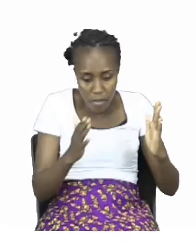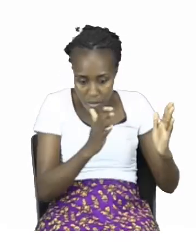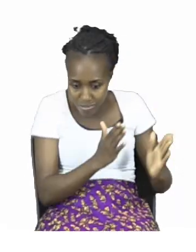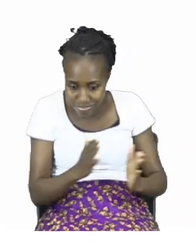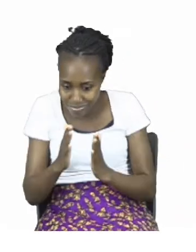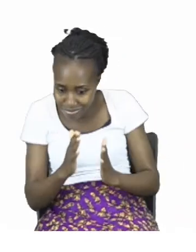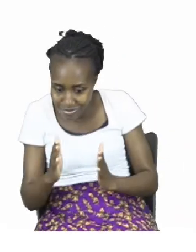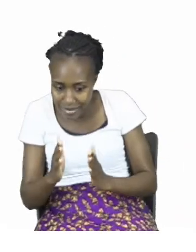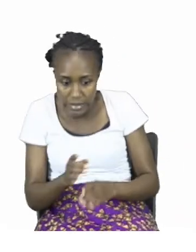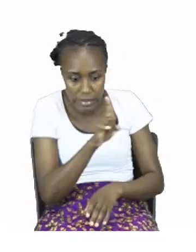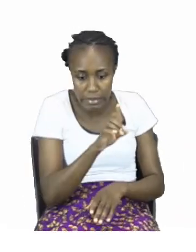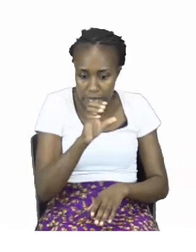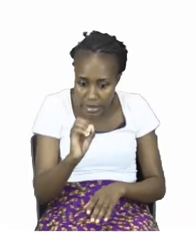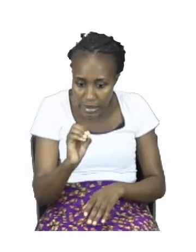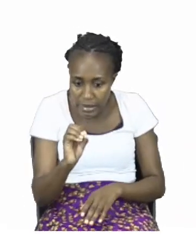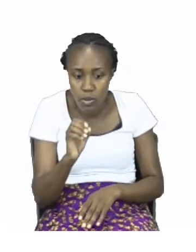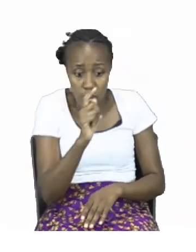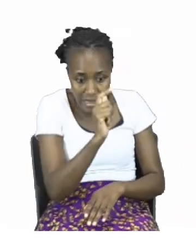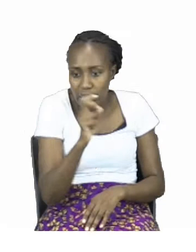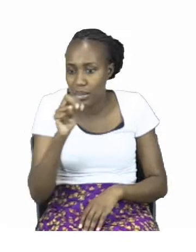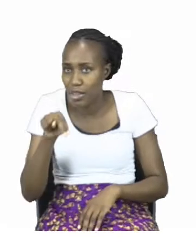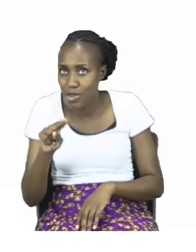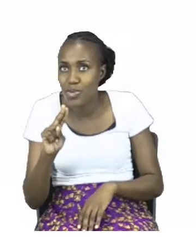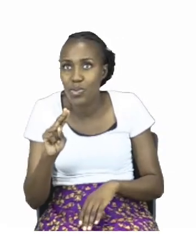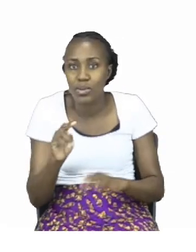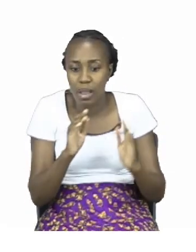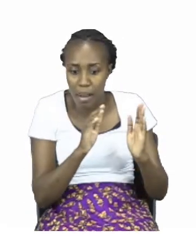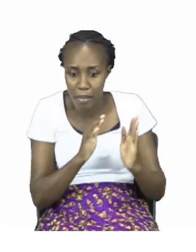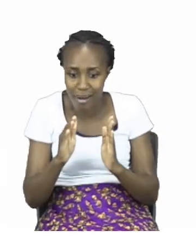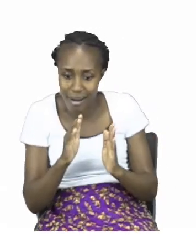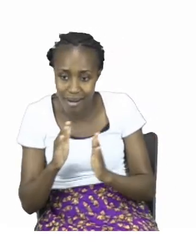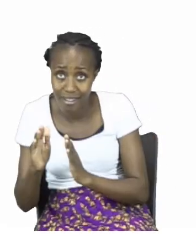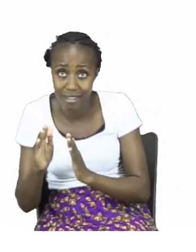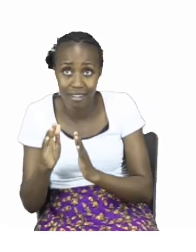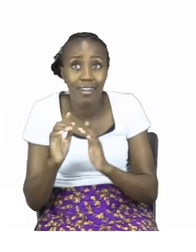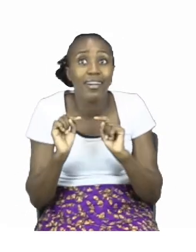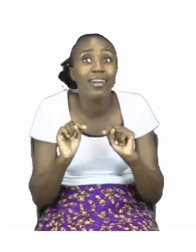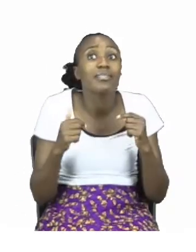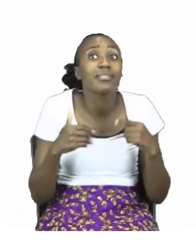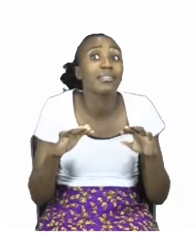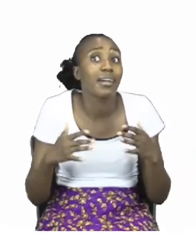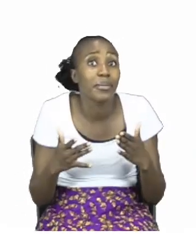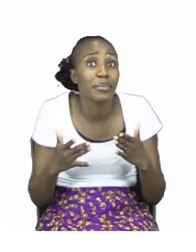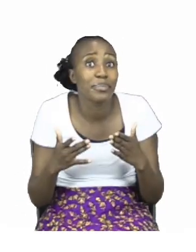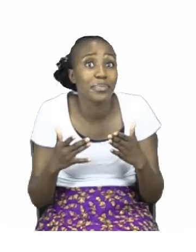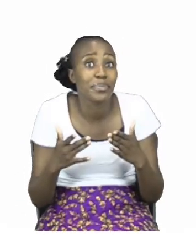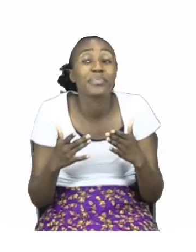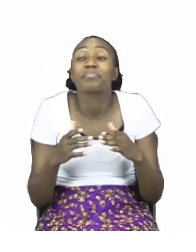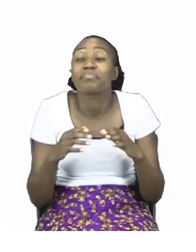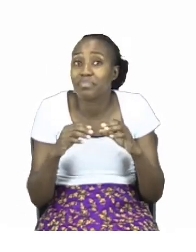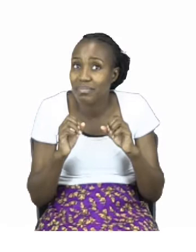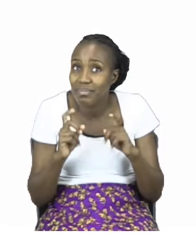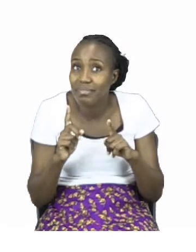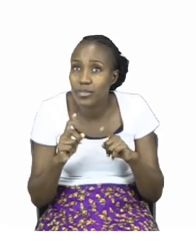and ones or units. Today, we're going to start with our arranging. The first thing we're going to do is